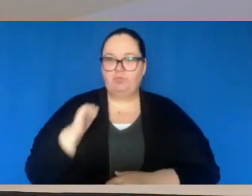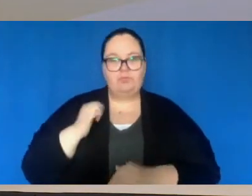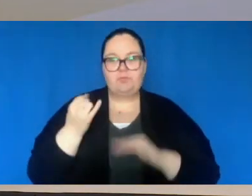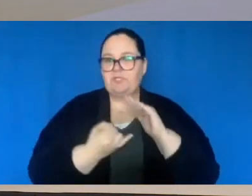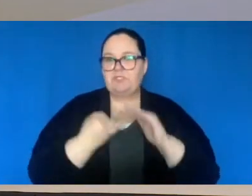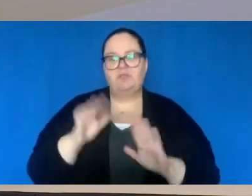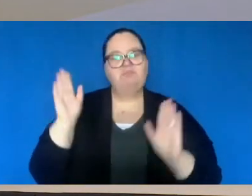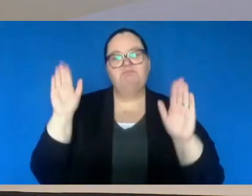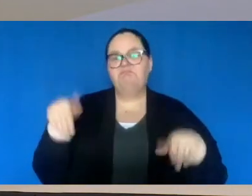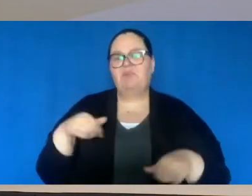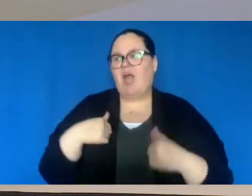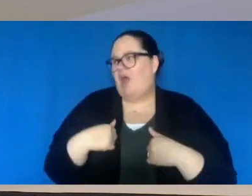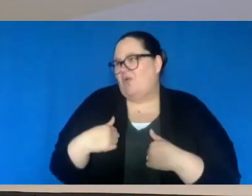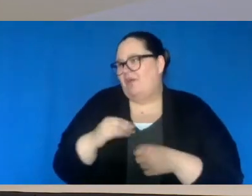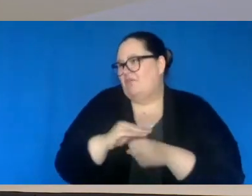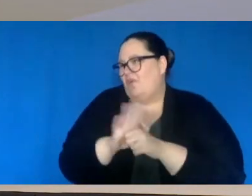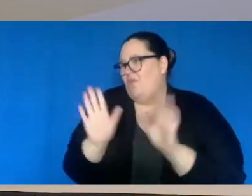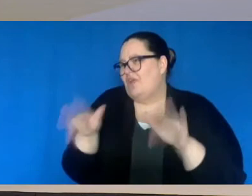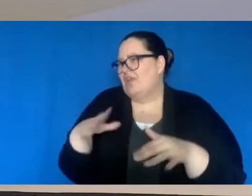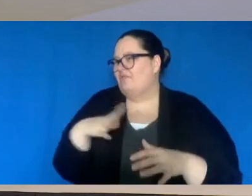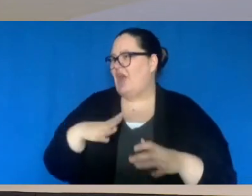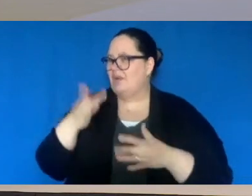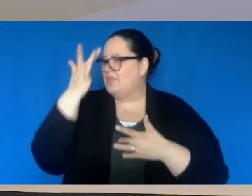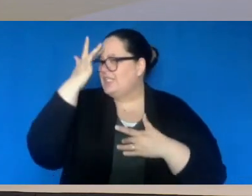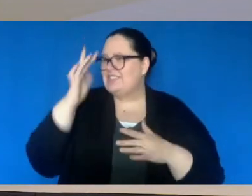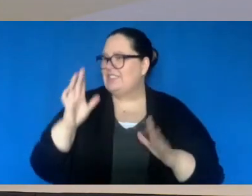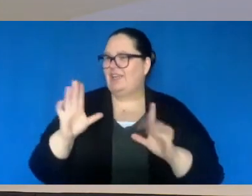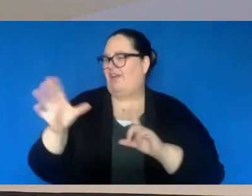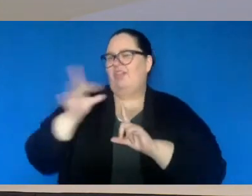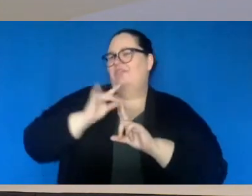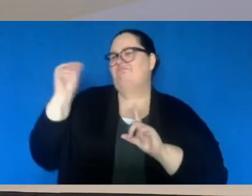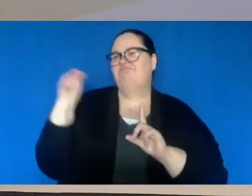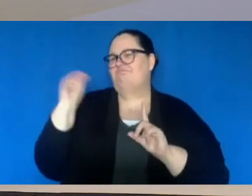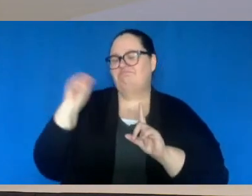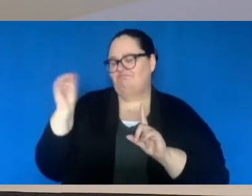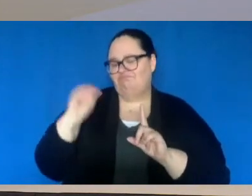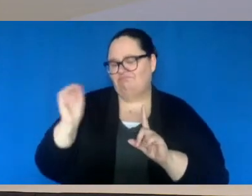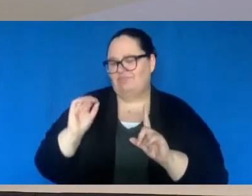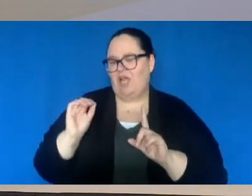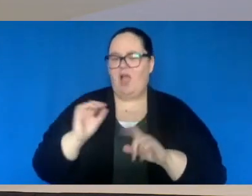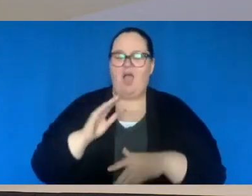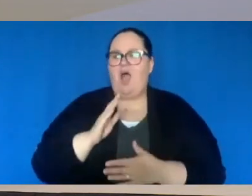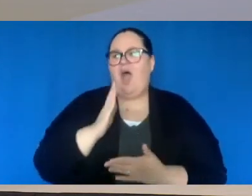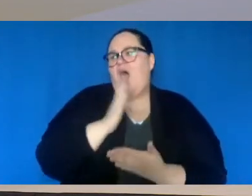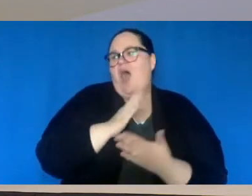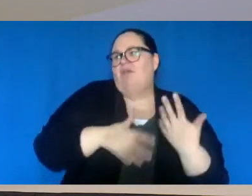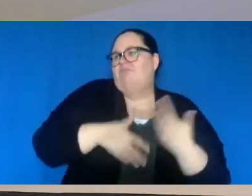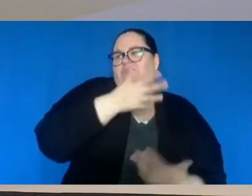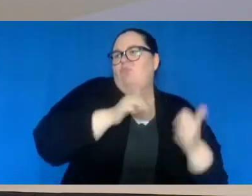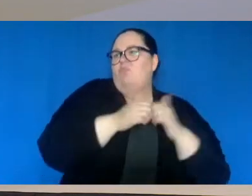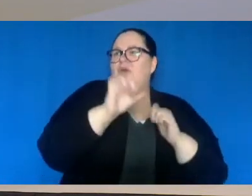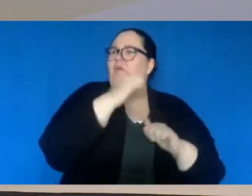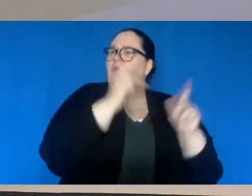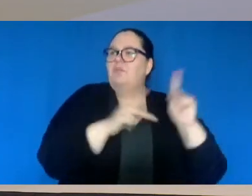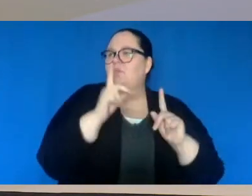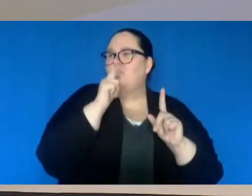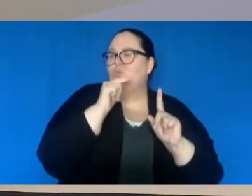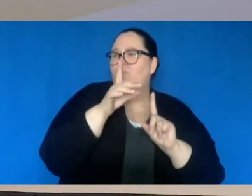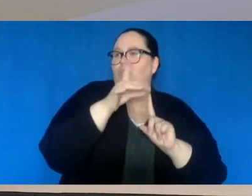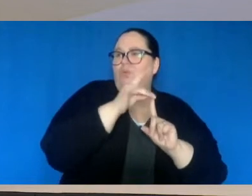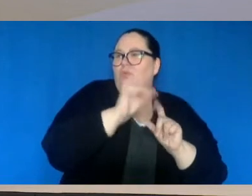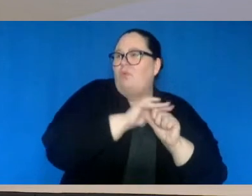they do not have COVID-19, or they will not get COVID-19, or they've not been in an area where COVID-19 is